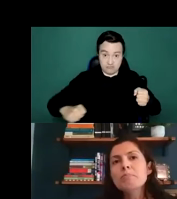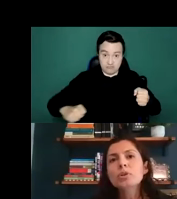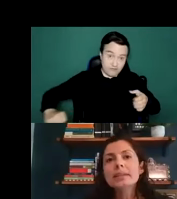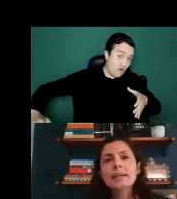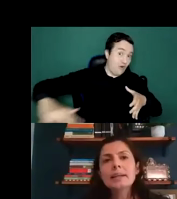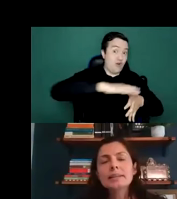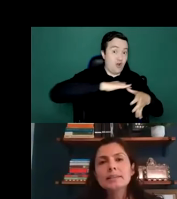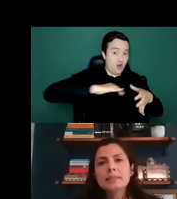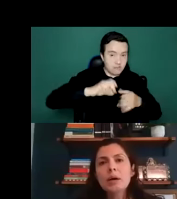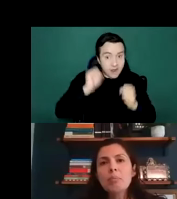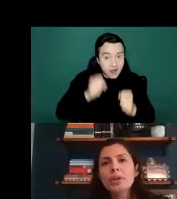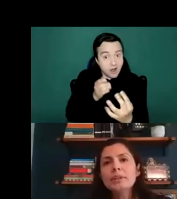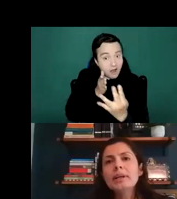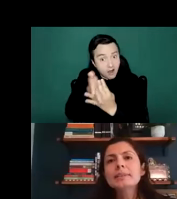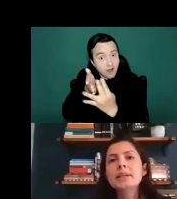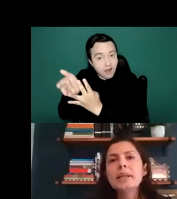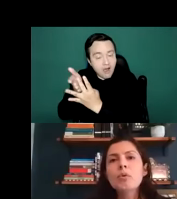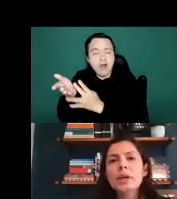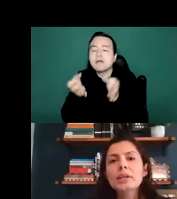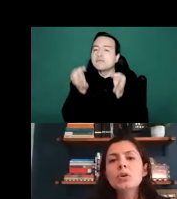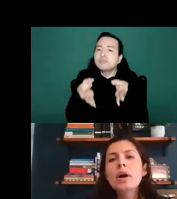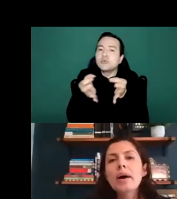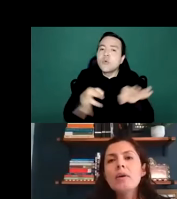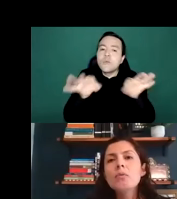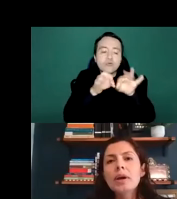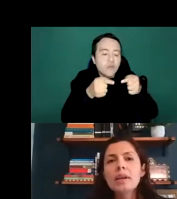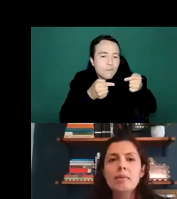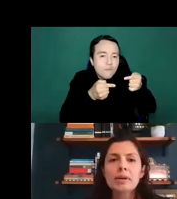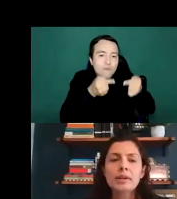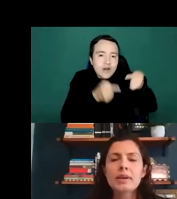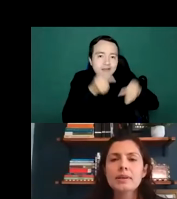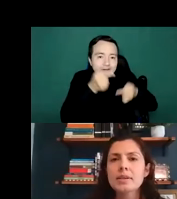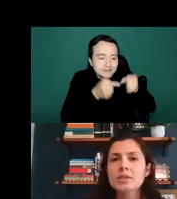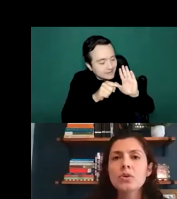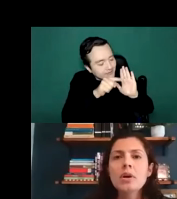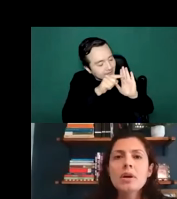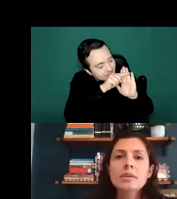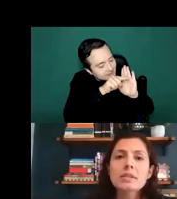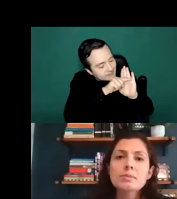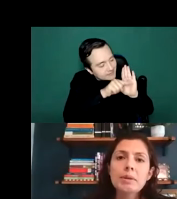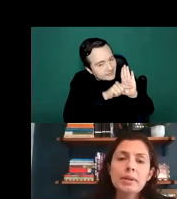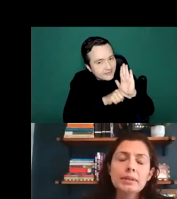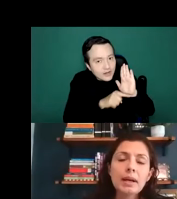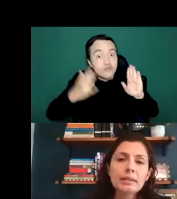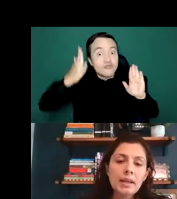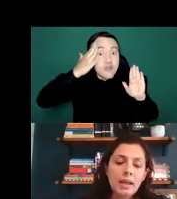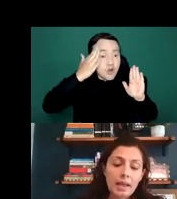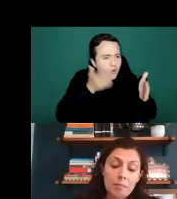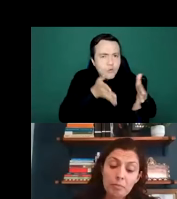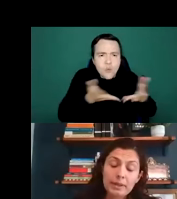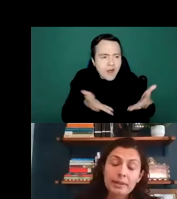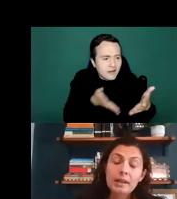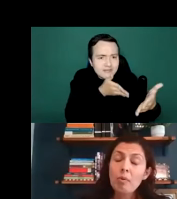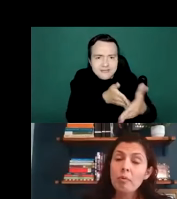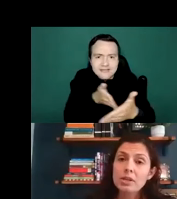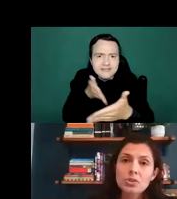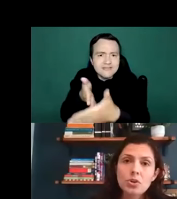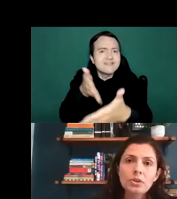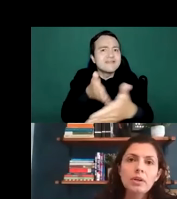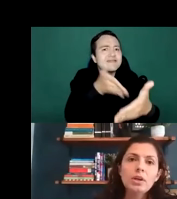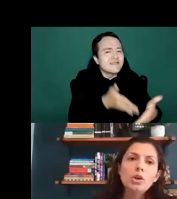towards universal healthcare with equitable access, it's important that we develop policies to address each one of